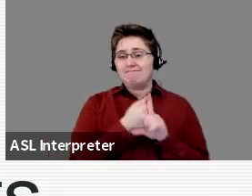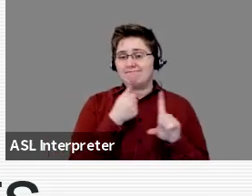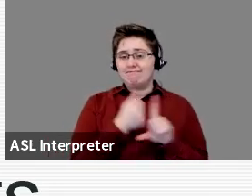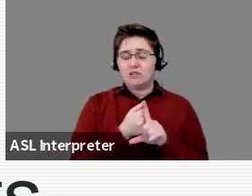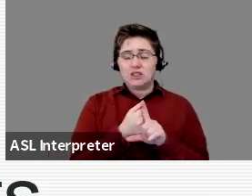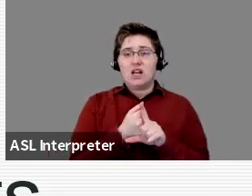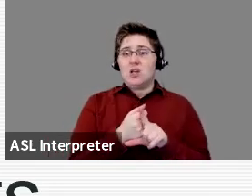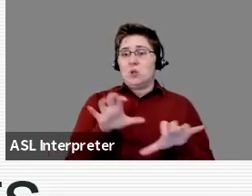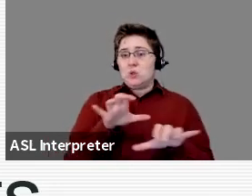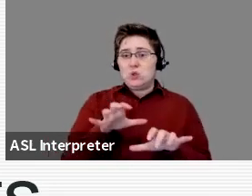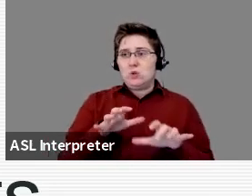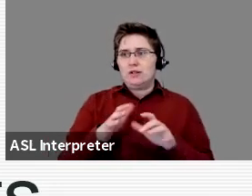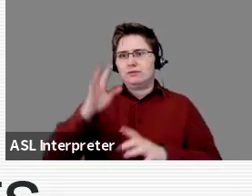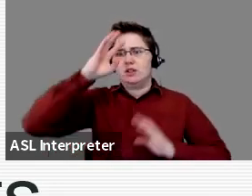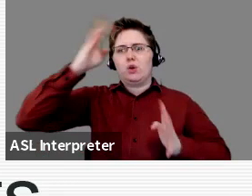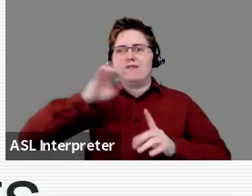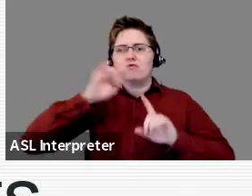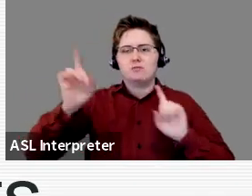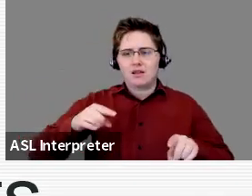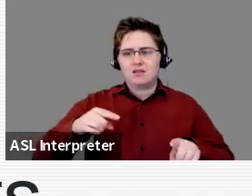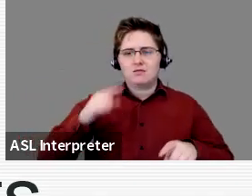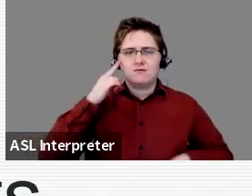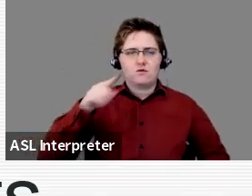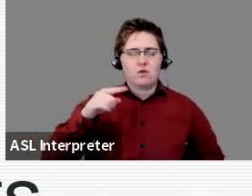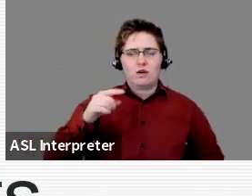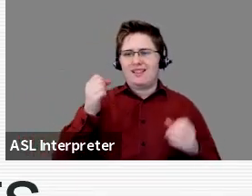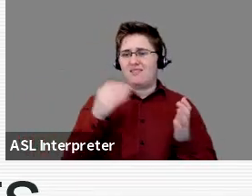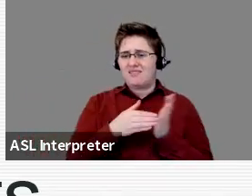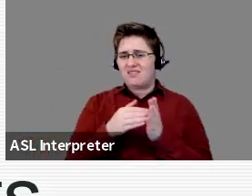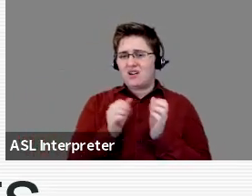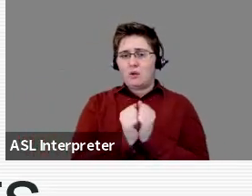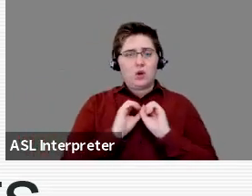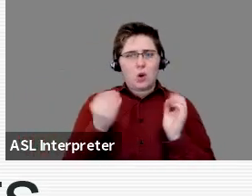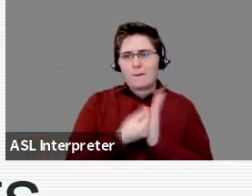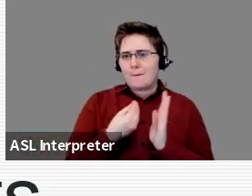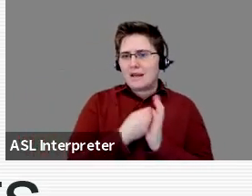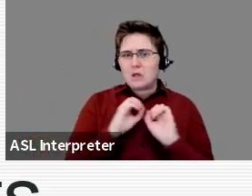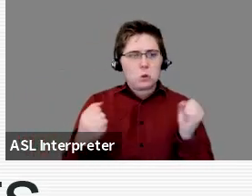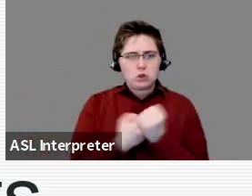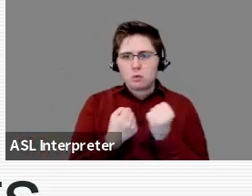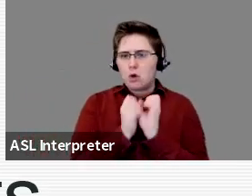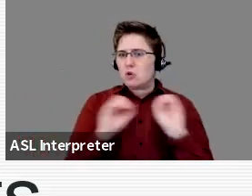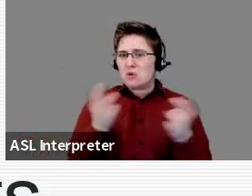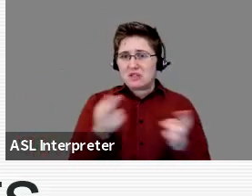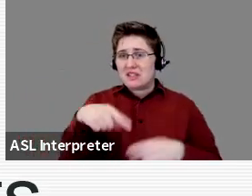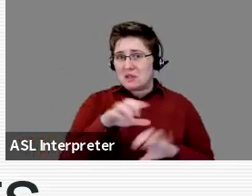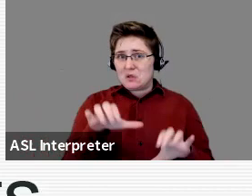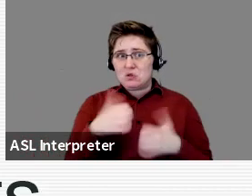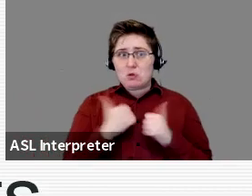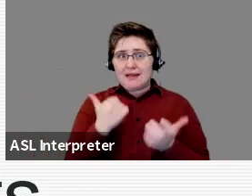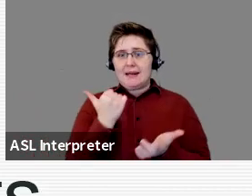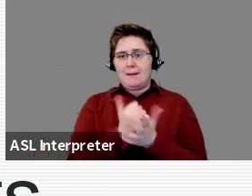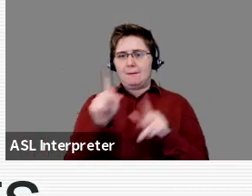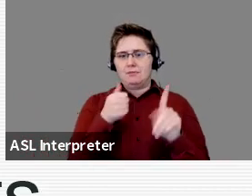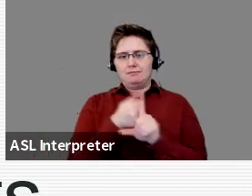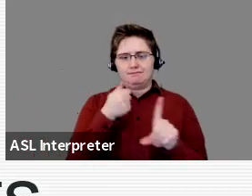on the ground doing innovative response to a lot of times with no funding and no support and no resources, trying to help the people